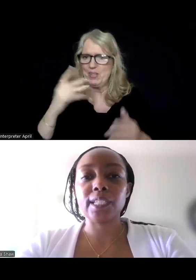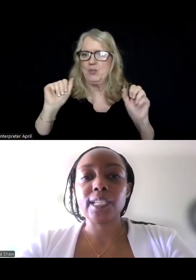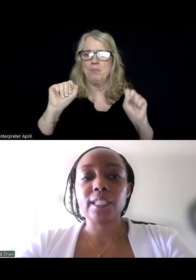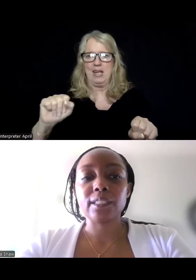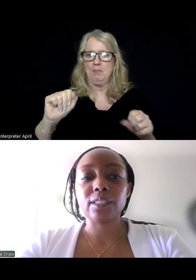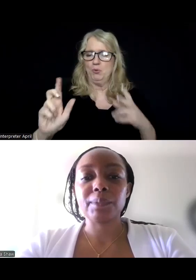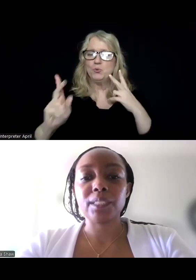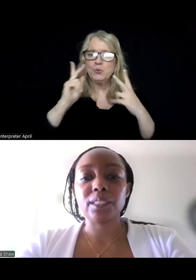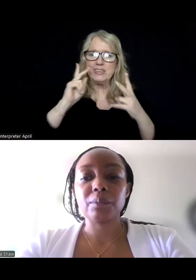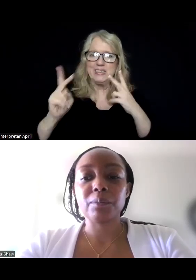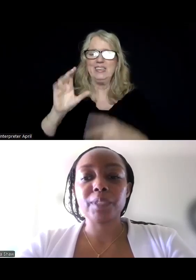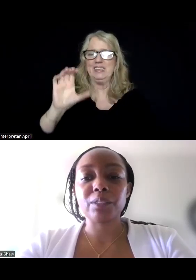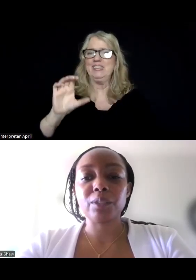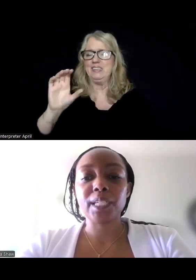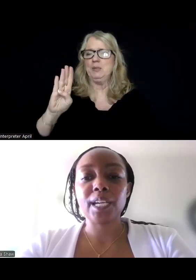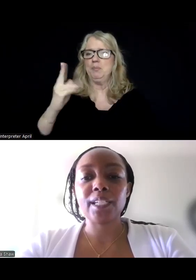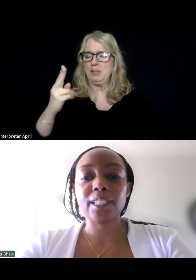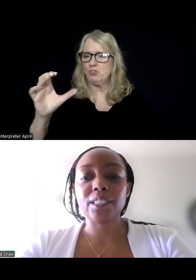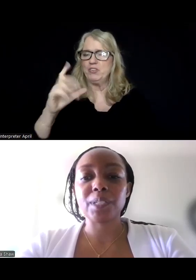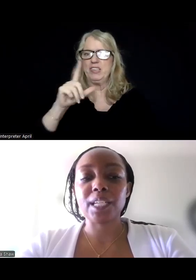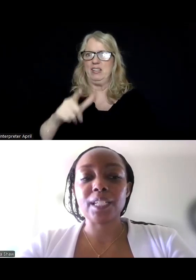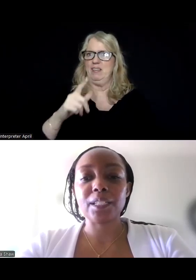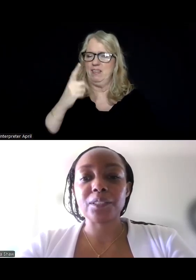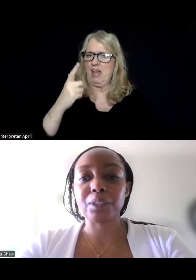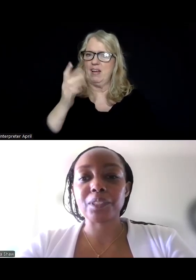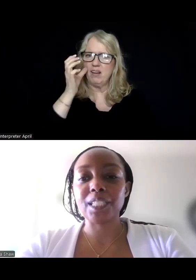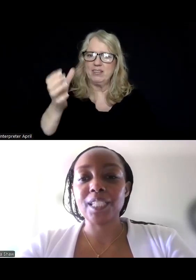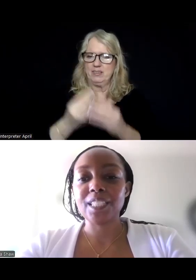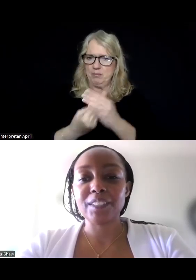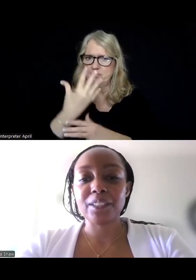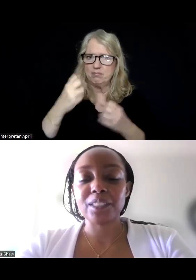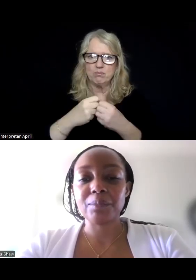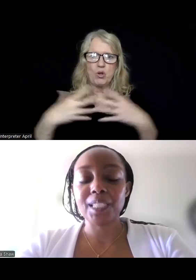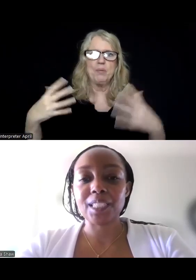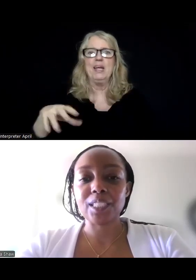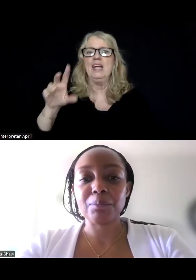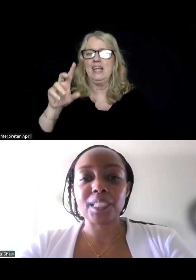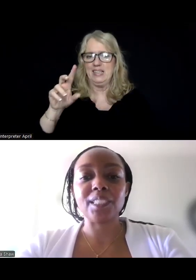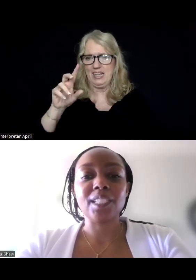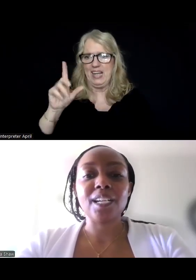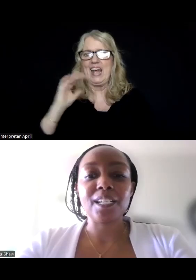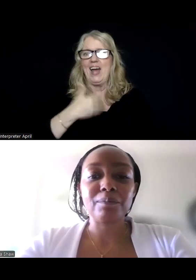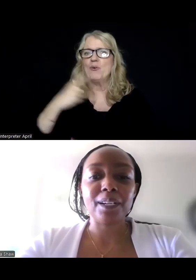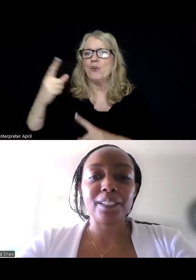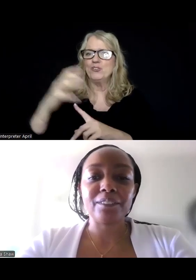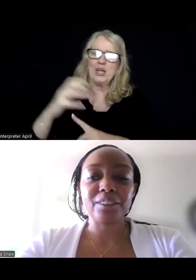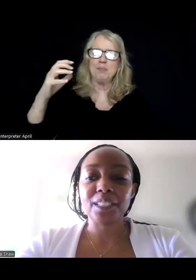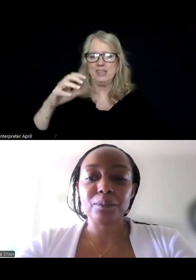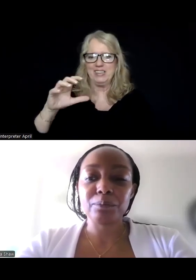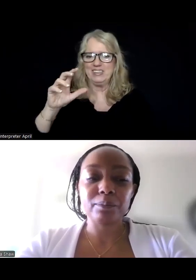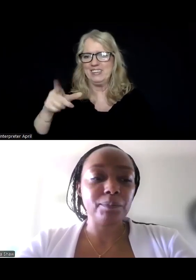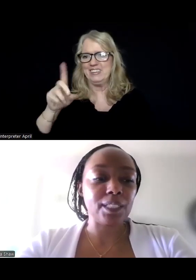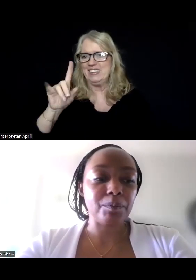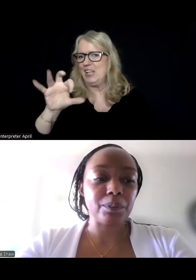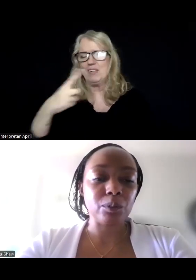see the CCBHC movement growing. And I just want to thank also personally David, our CCBHC champion. I've said